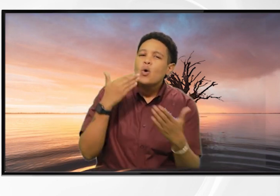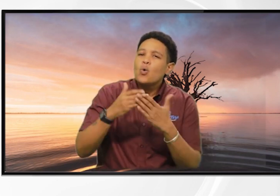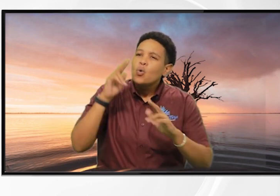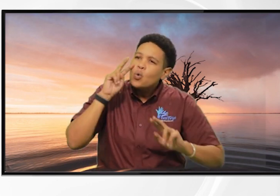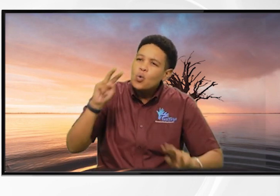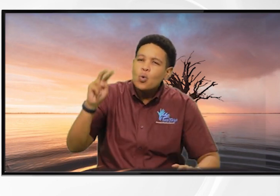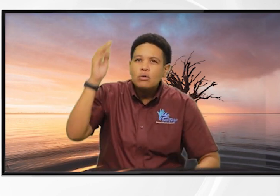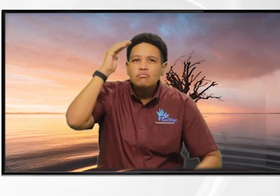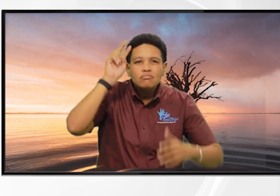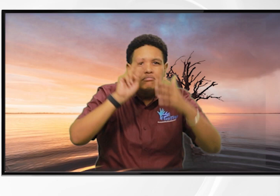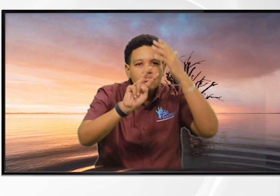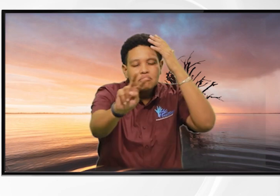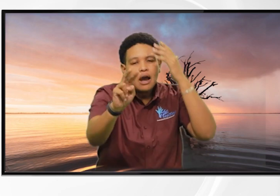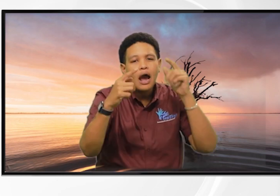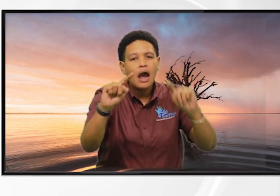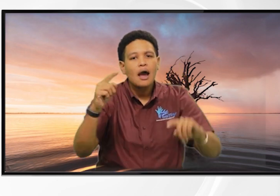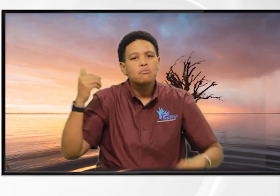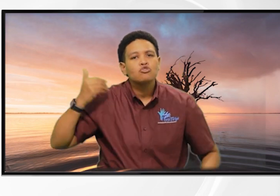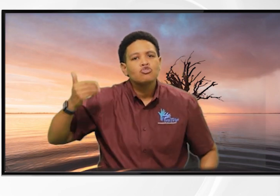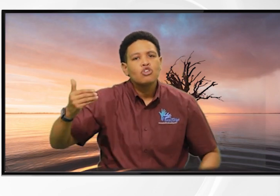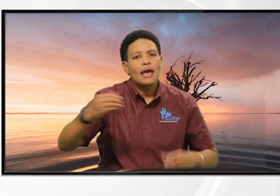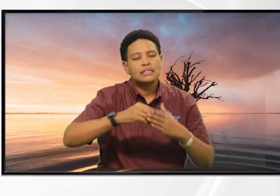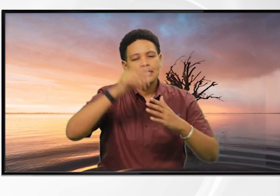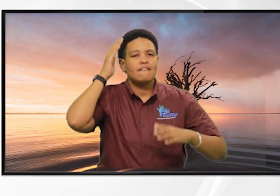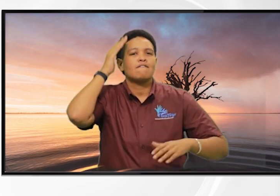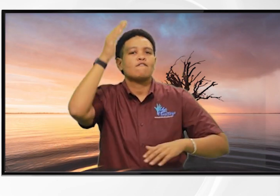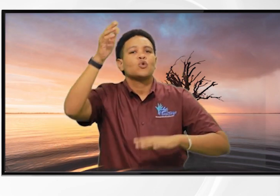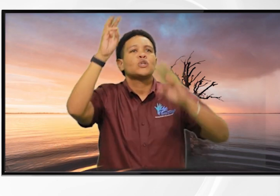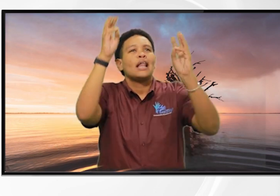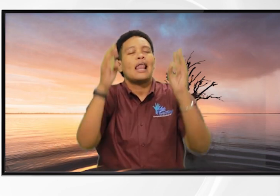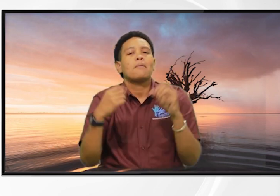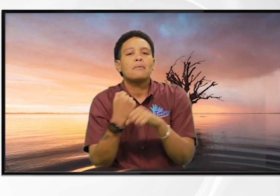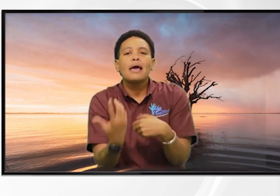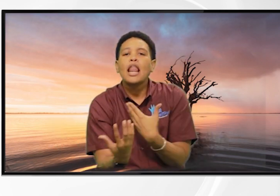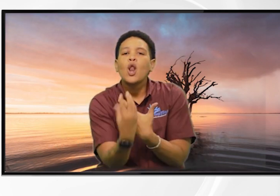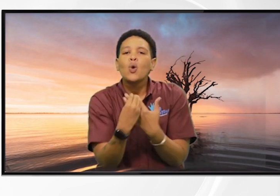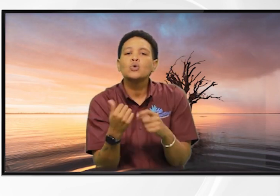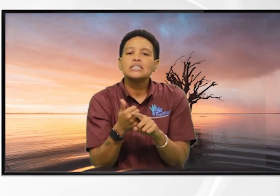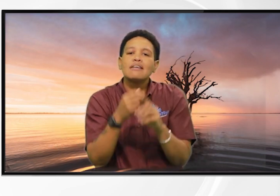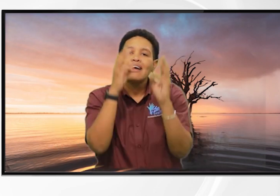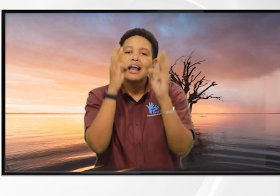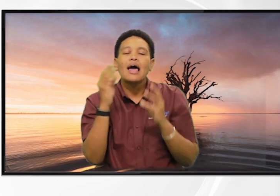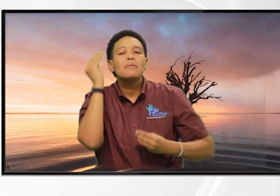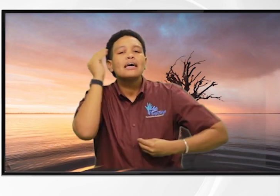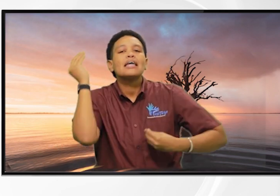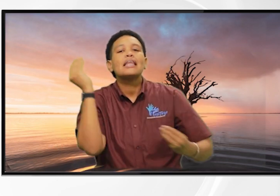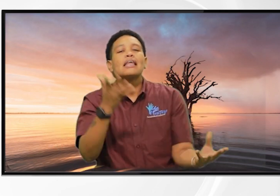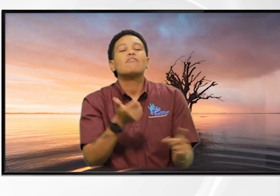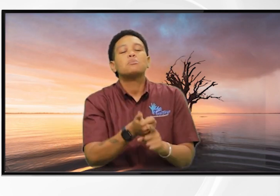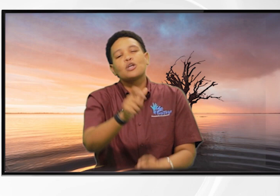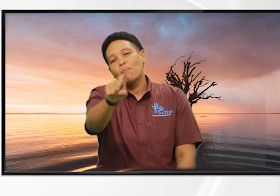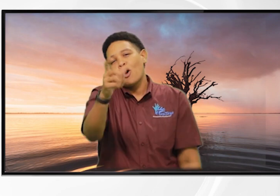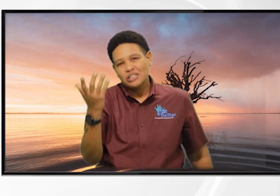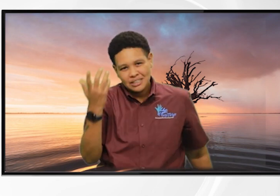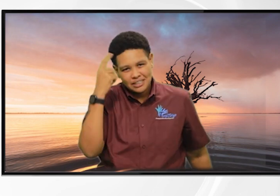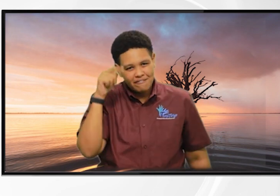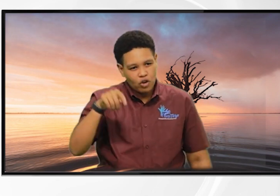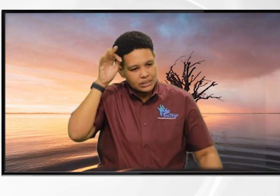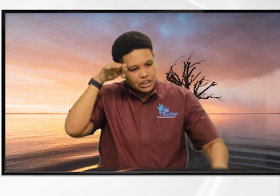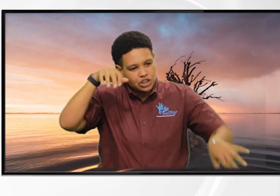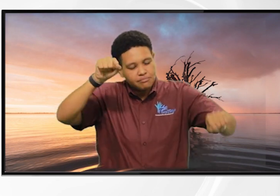ahead. Trends in future climate make the inclusion of climate information a must for decision